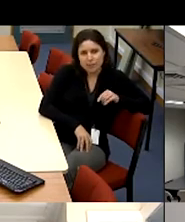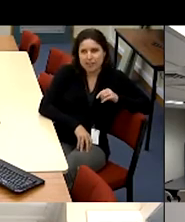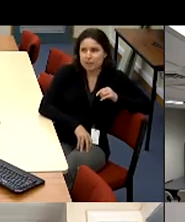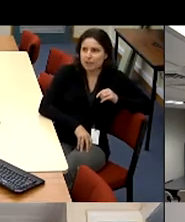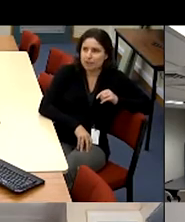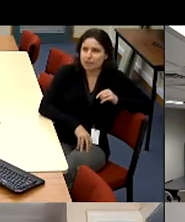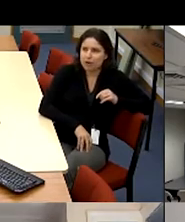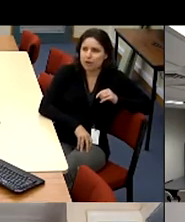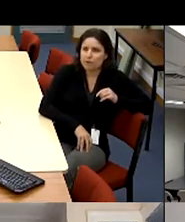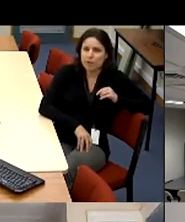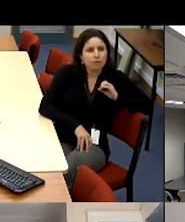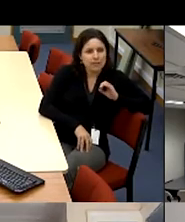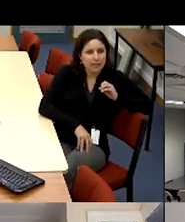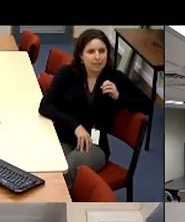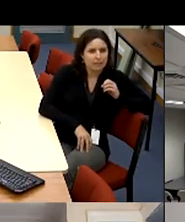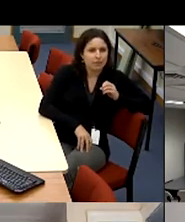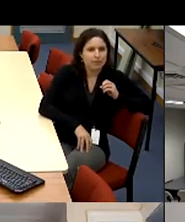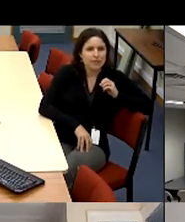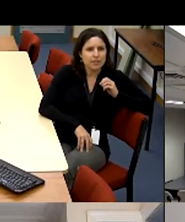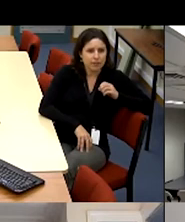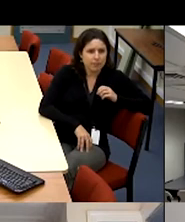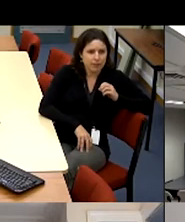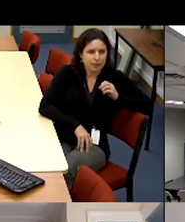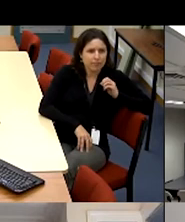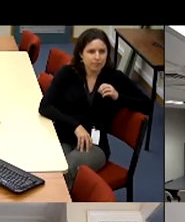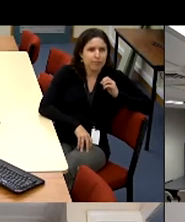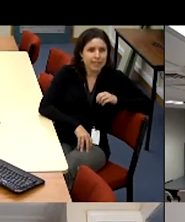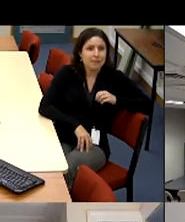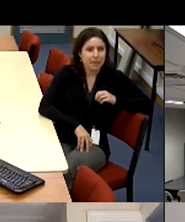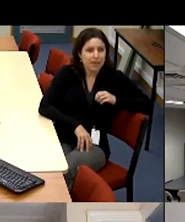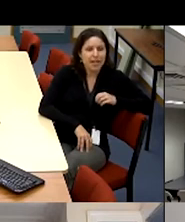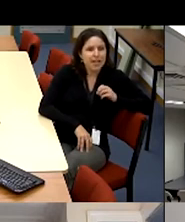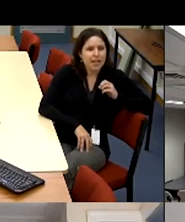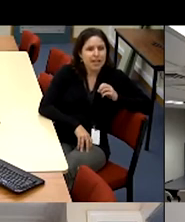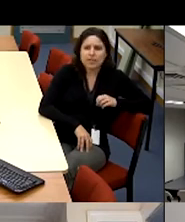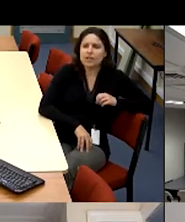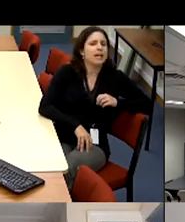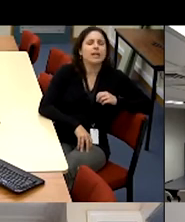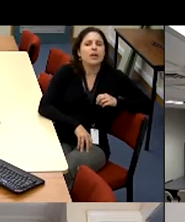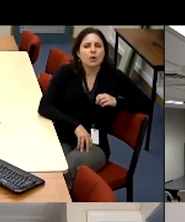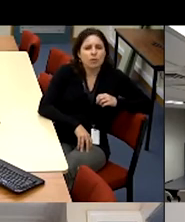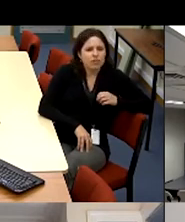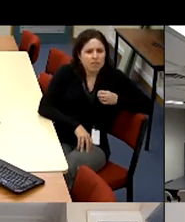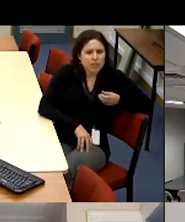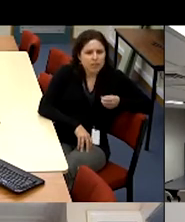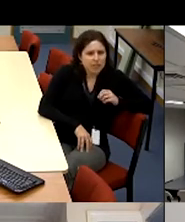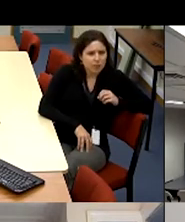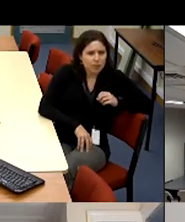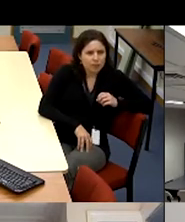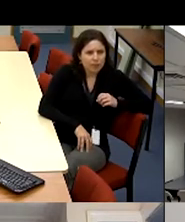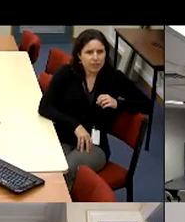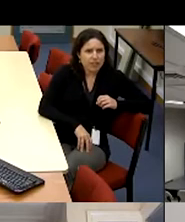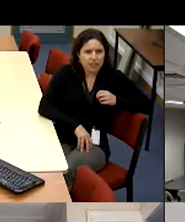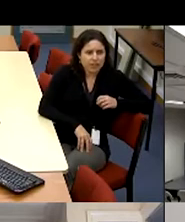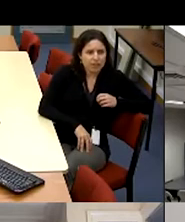was particularly critical of Golra's Garman, who's the Green, one of the Green MP. He was like, what's she doing using that